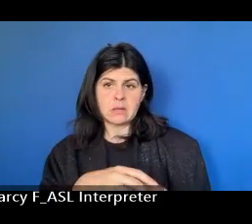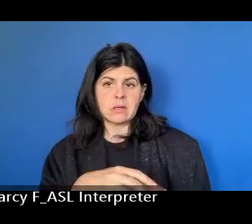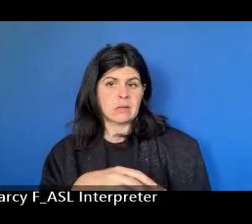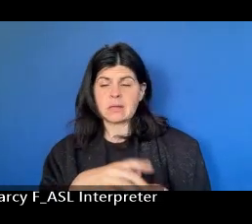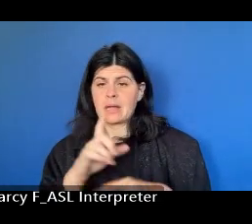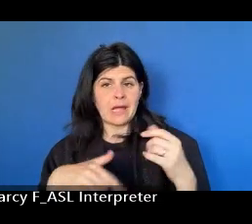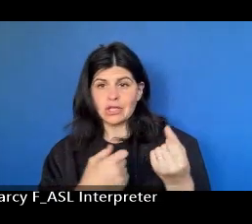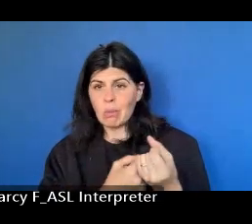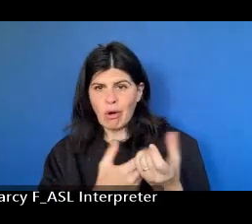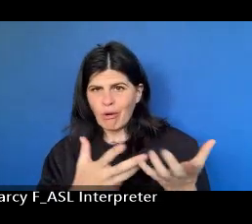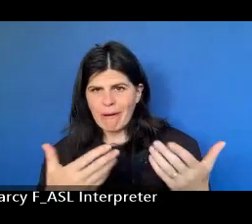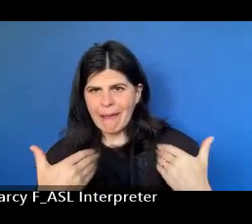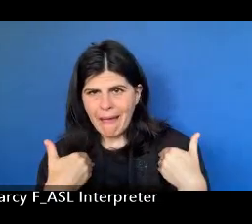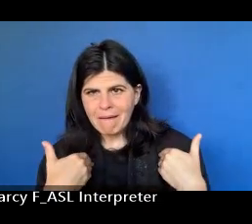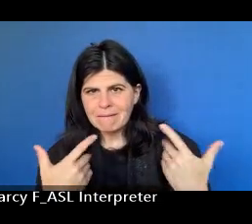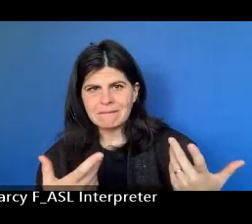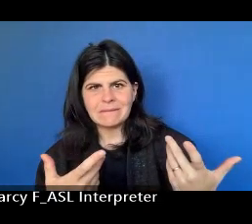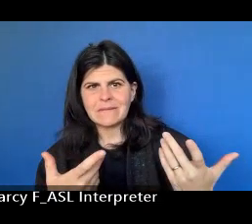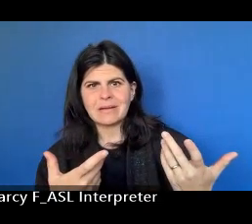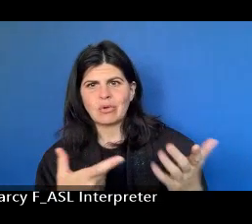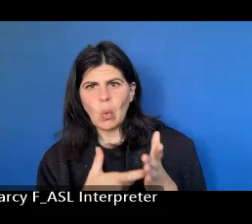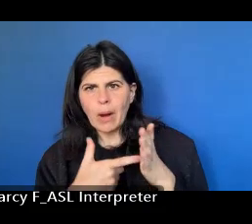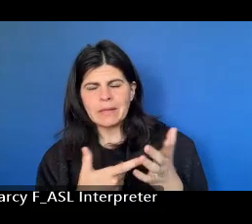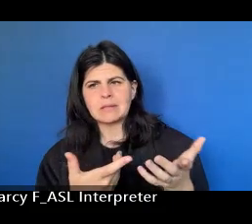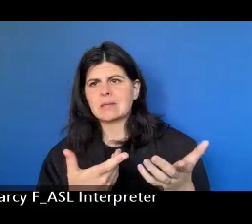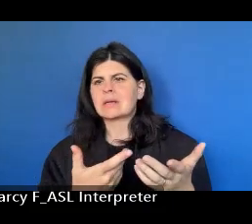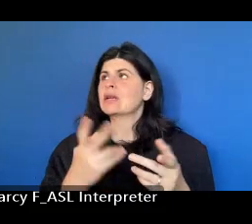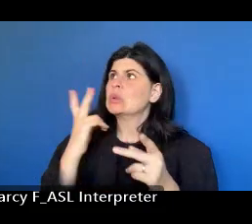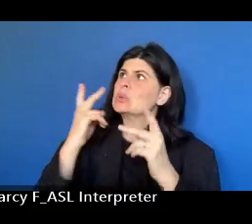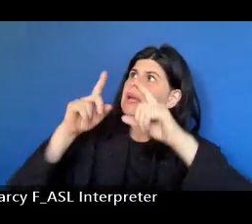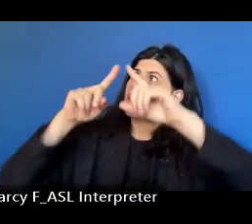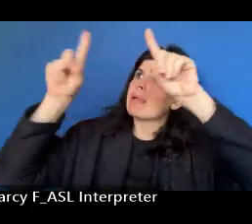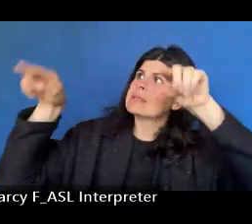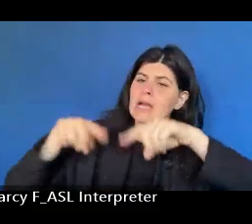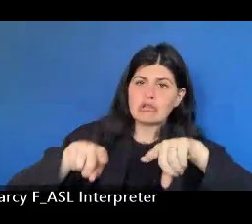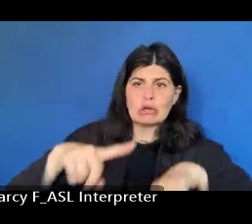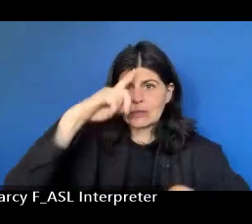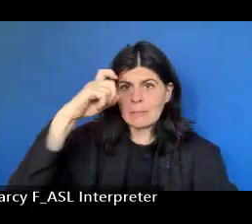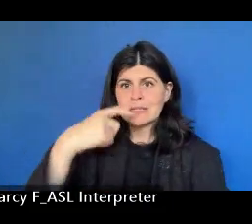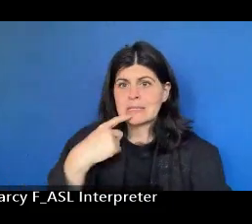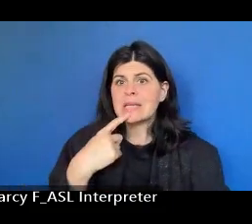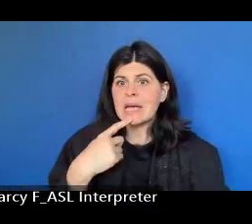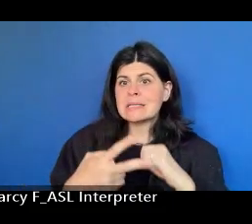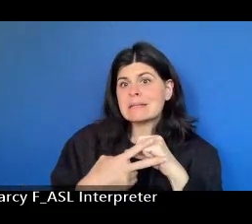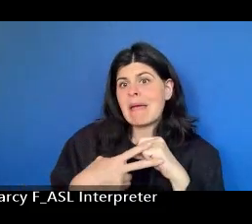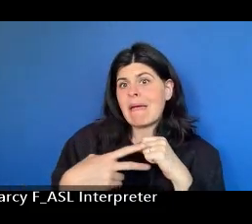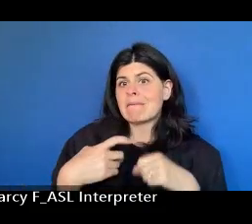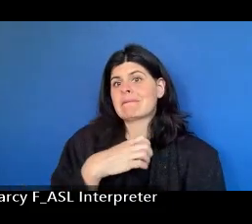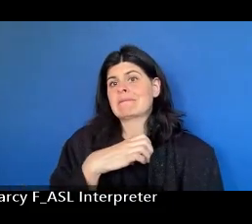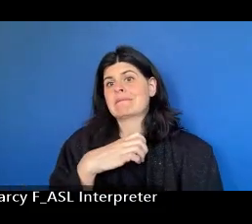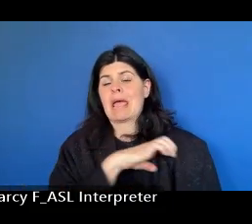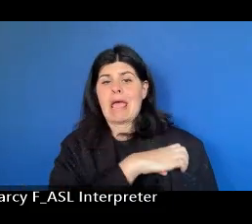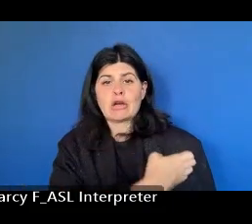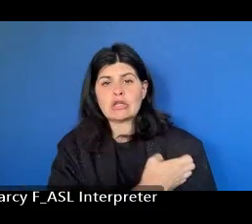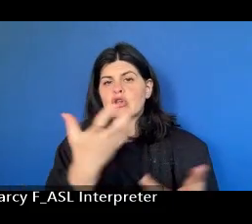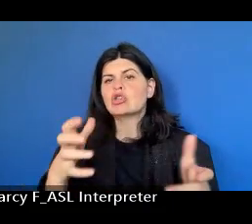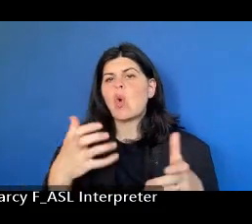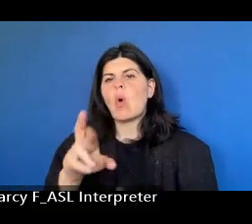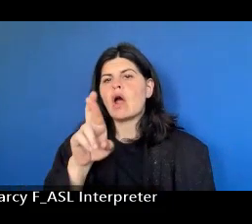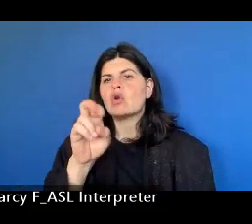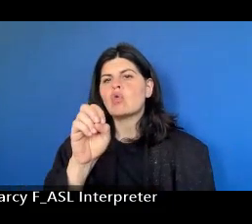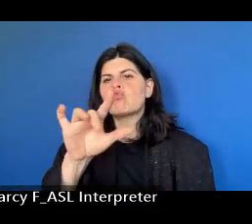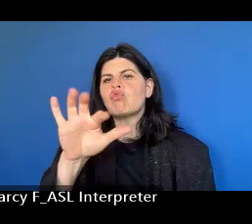have already. How many of us have seen signs on the highway during the summertime where they say, hey, conserve on energy. We don't want rolling blackouts. I